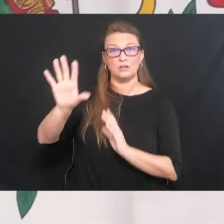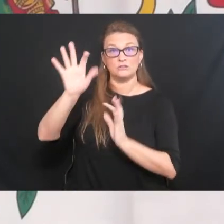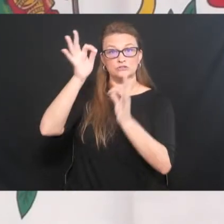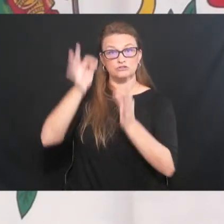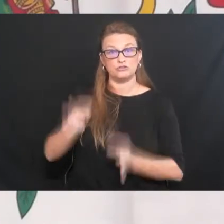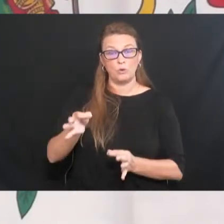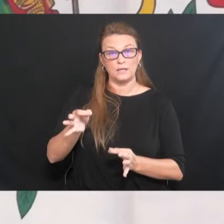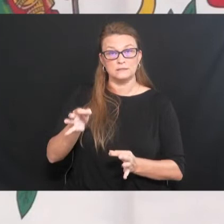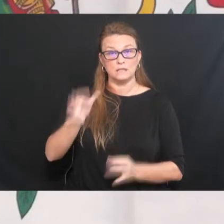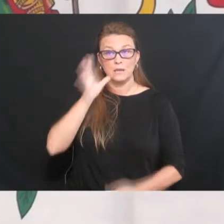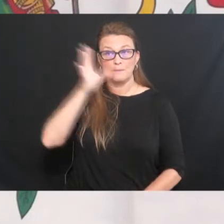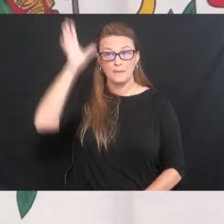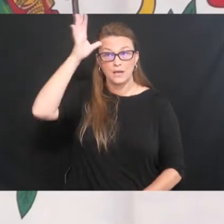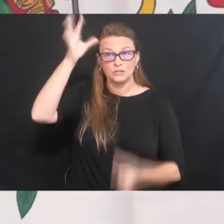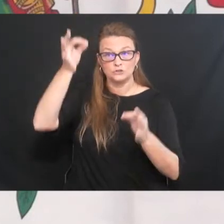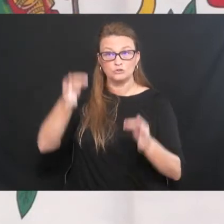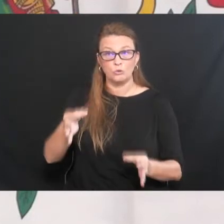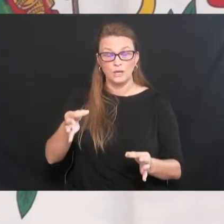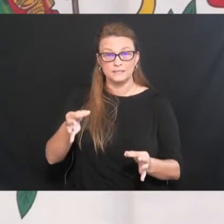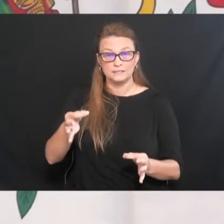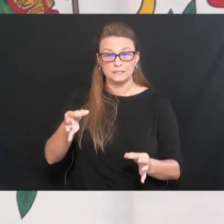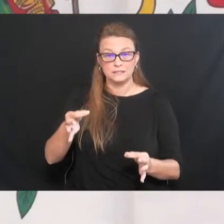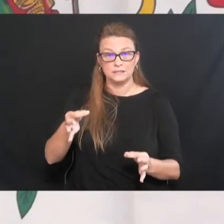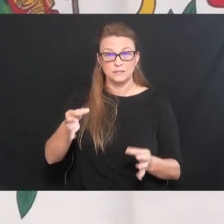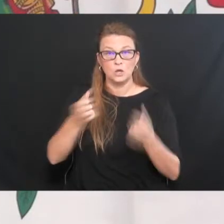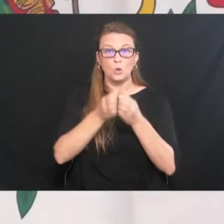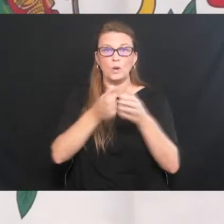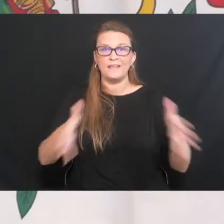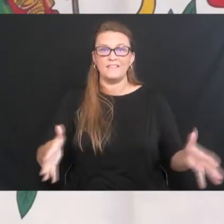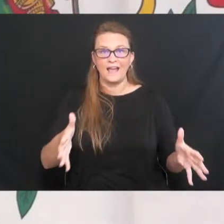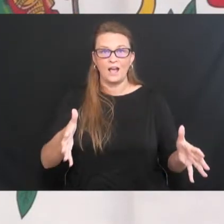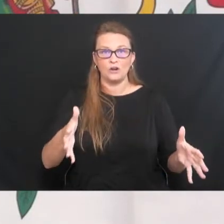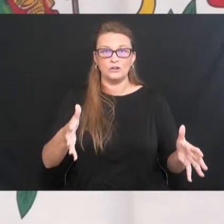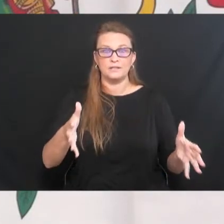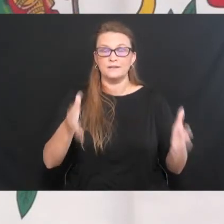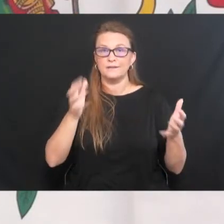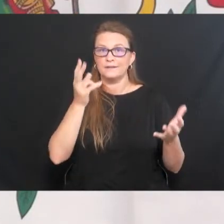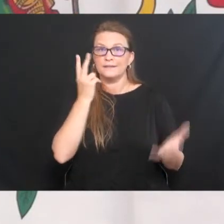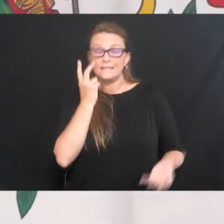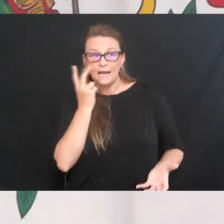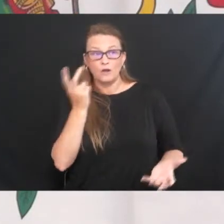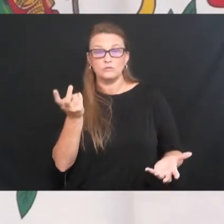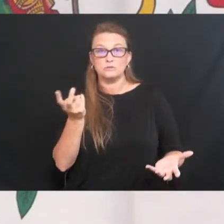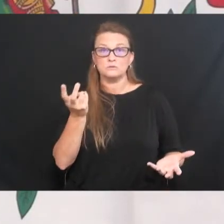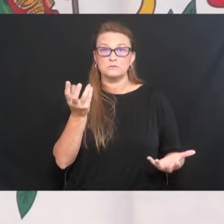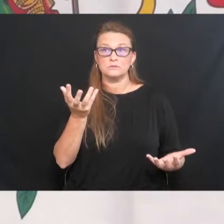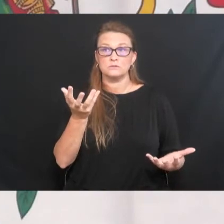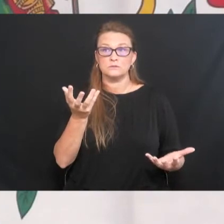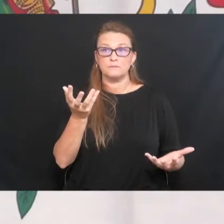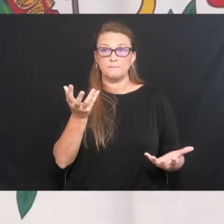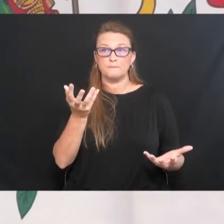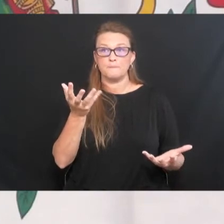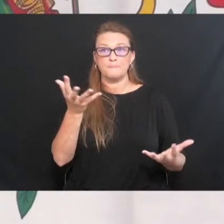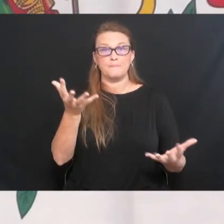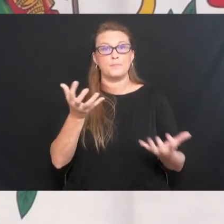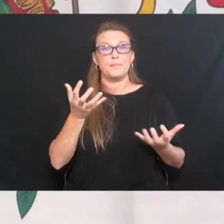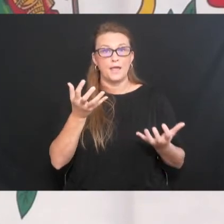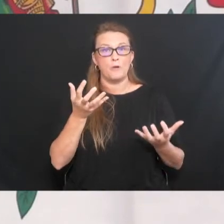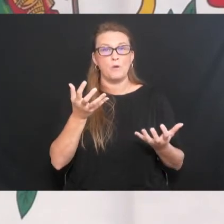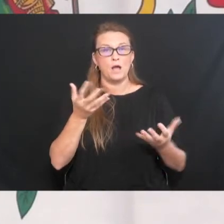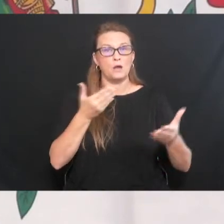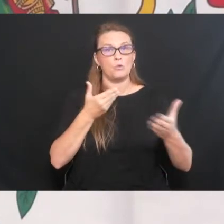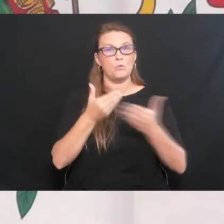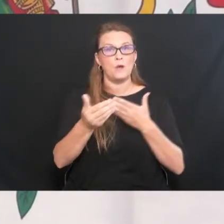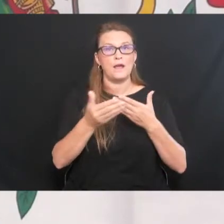parents' choice, absolutely without any question. They want that, you know, in regard to whether or